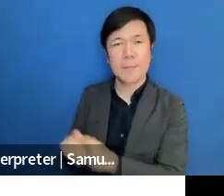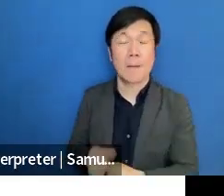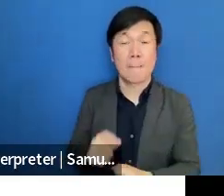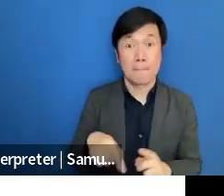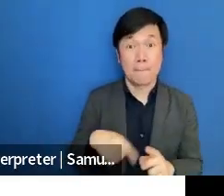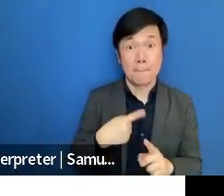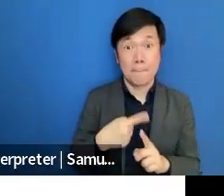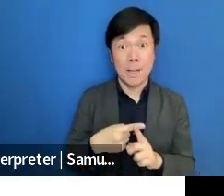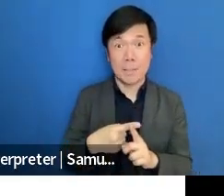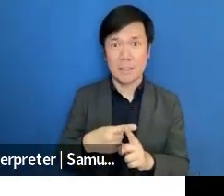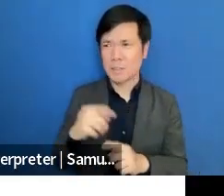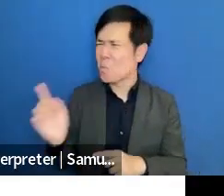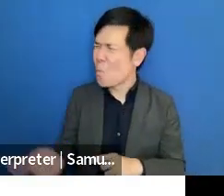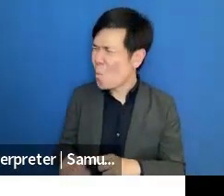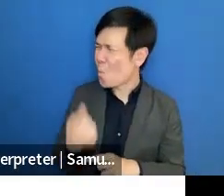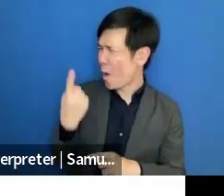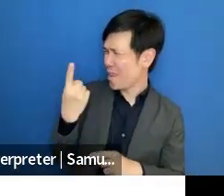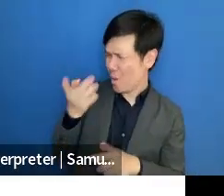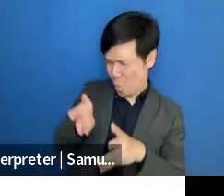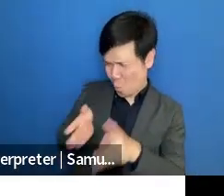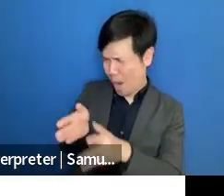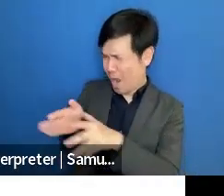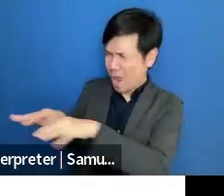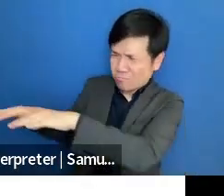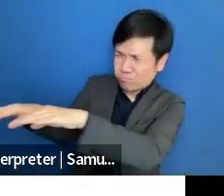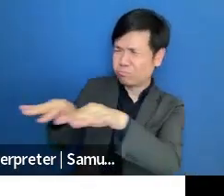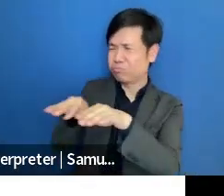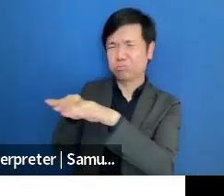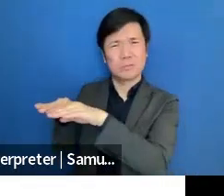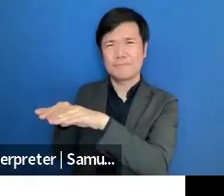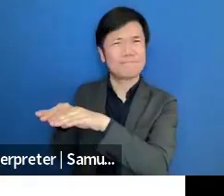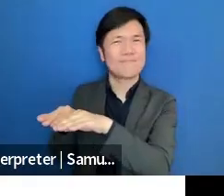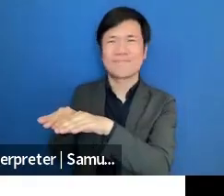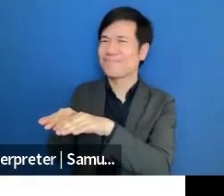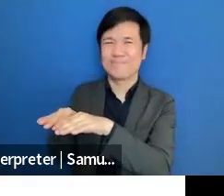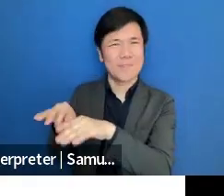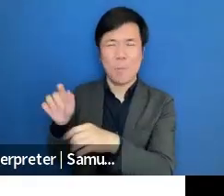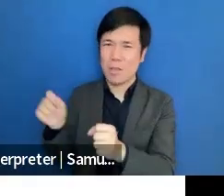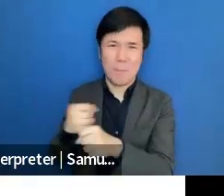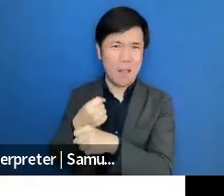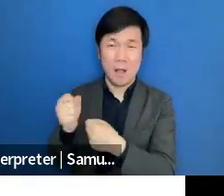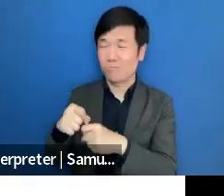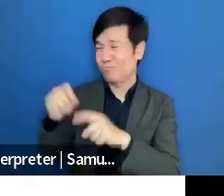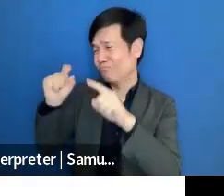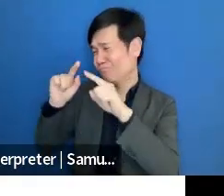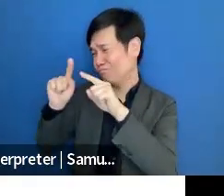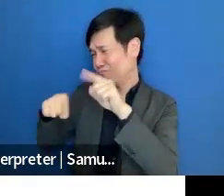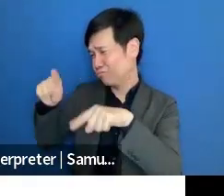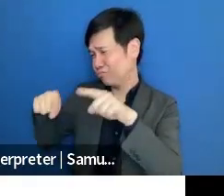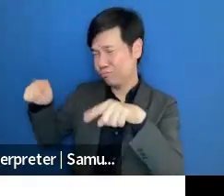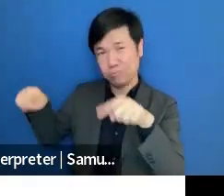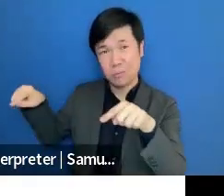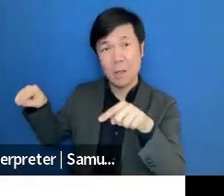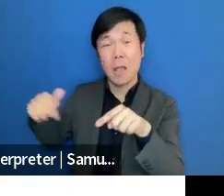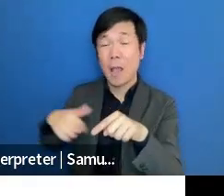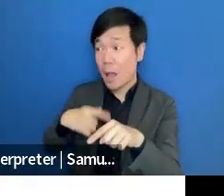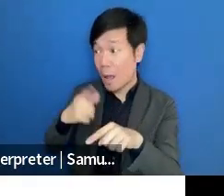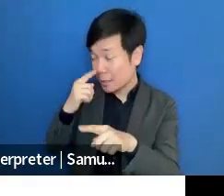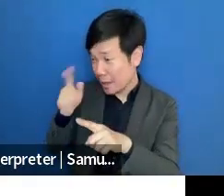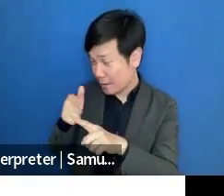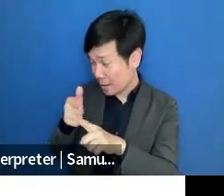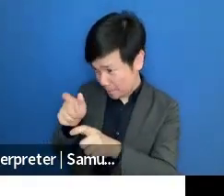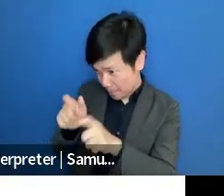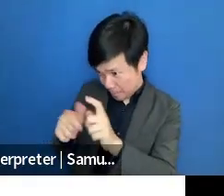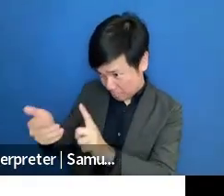is never a one-size-fits-all solution, and that we could only do our best to address the most widespread protection gaps. Individual